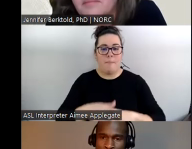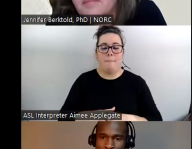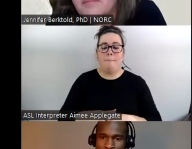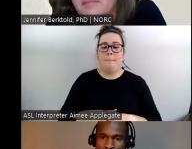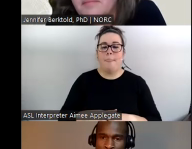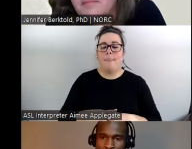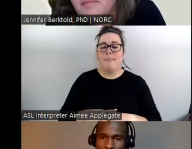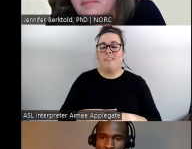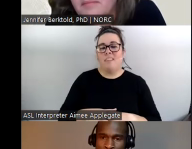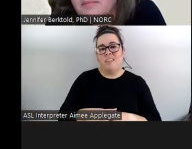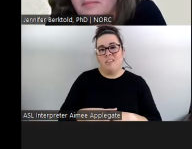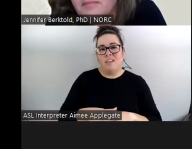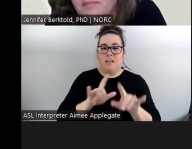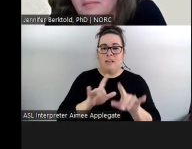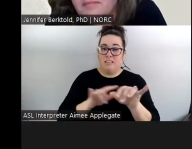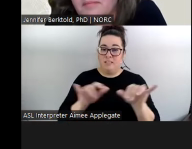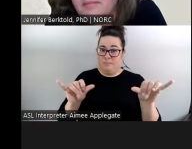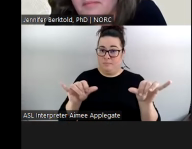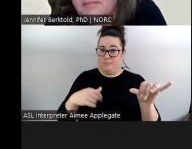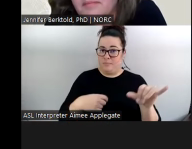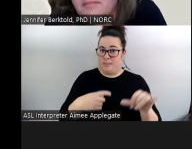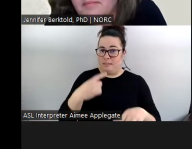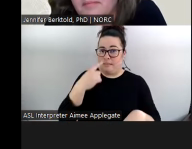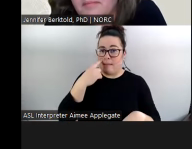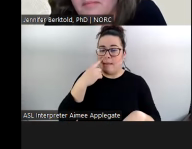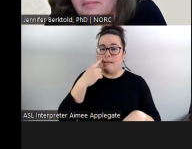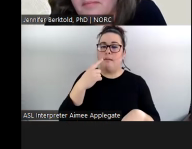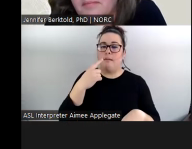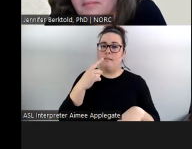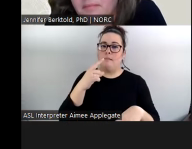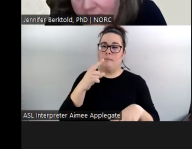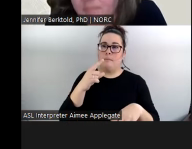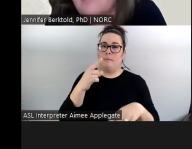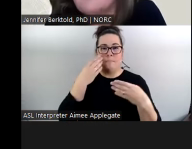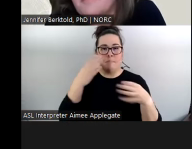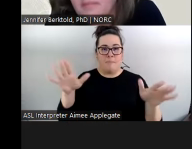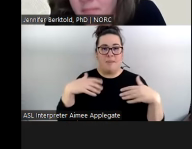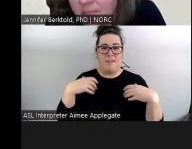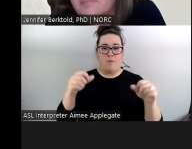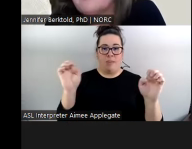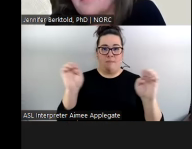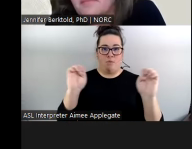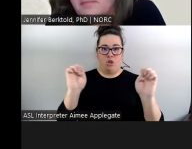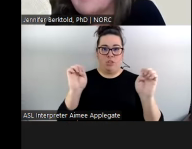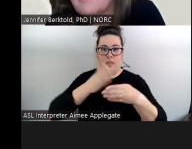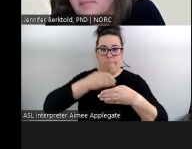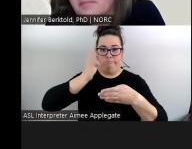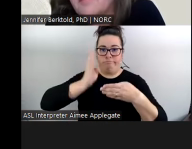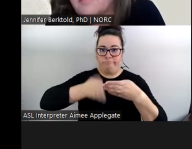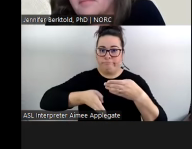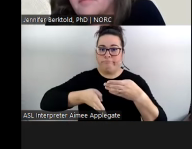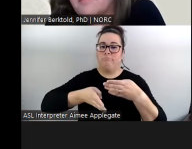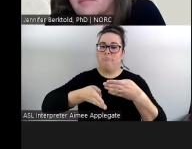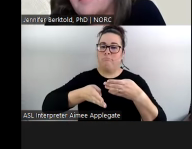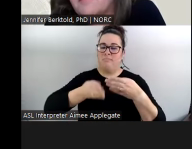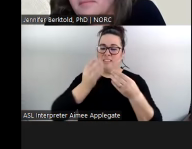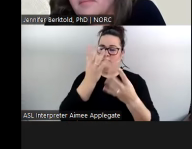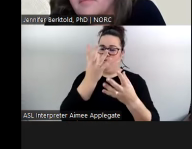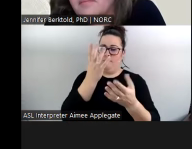But I think with the end of the public health emergency, the data might not be quite as